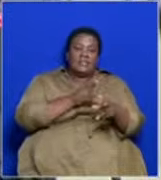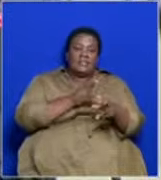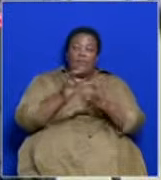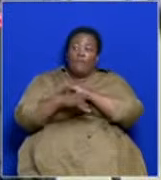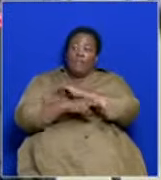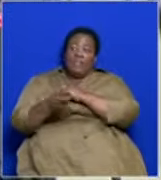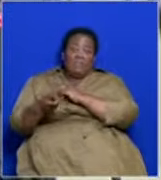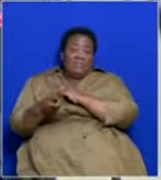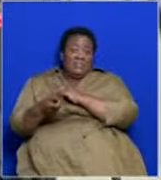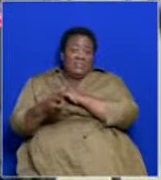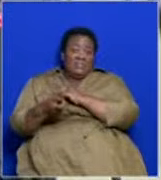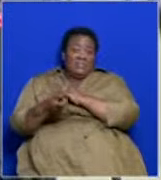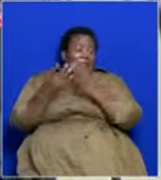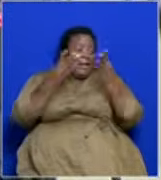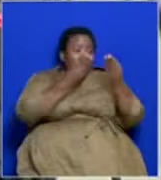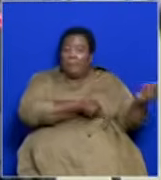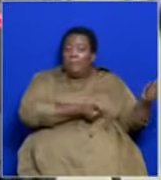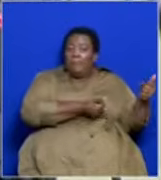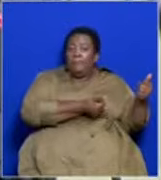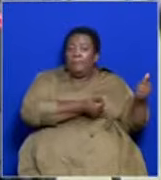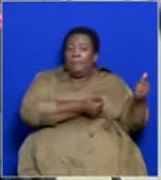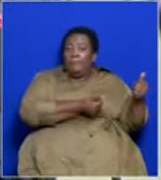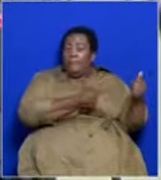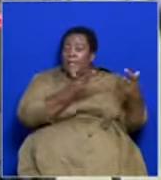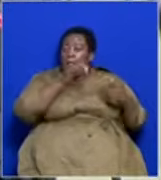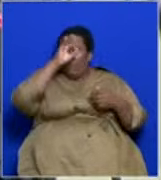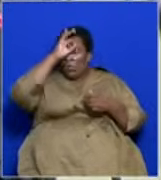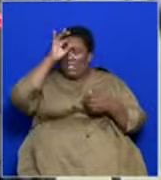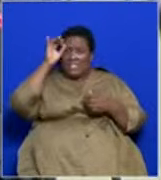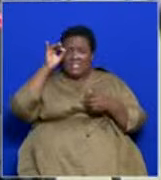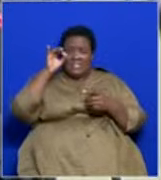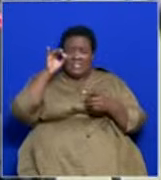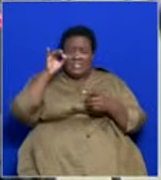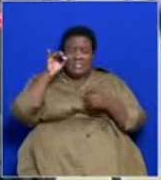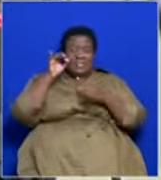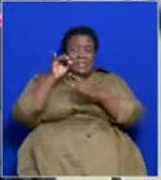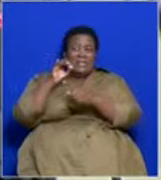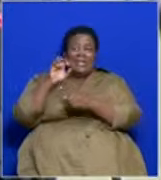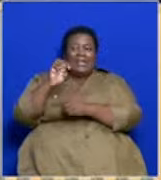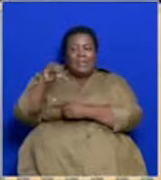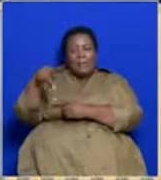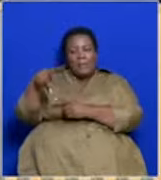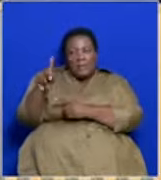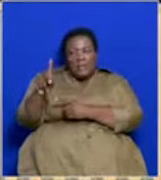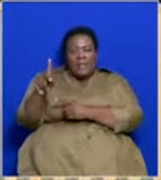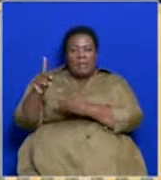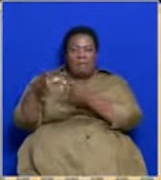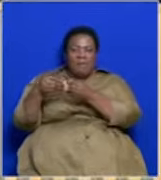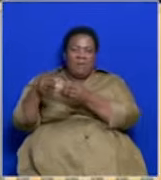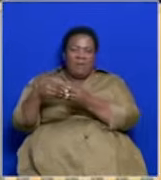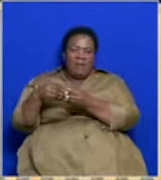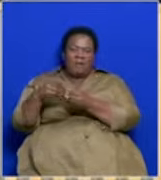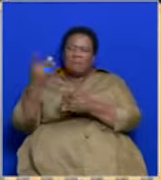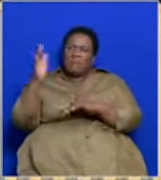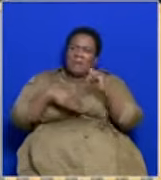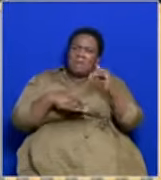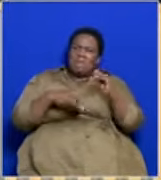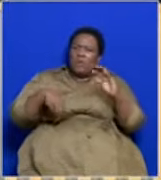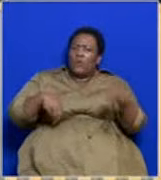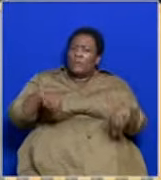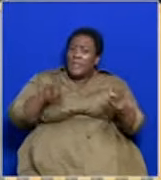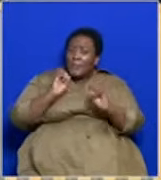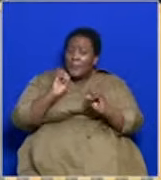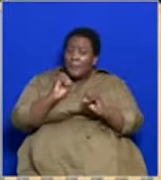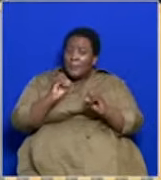disappeared, police cannot be, EMPD members are not charged for corruption when there is objective